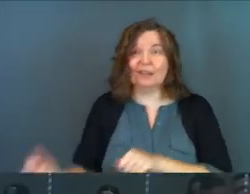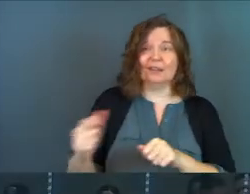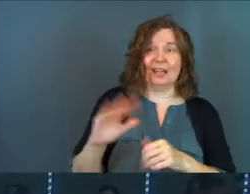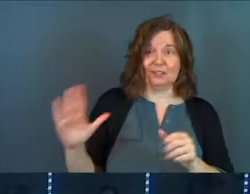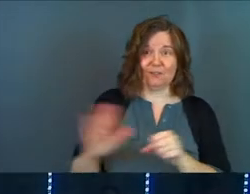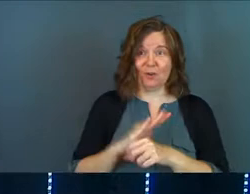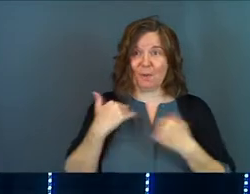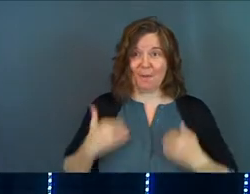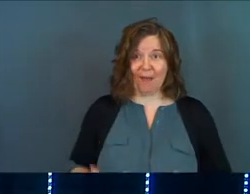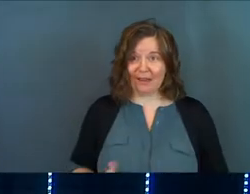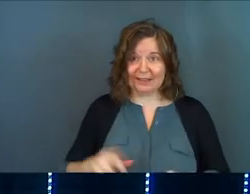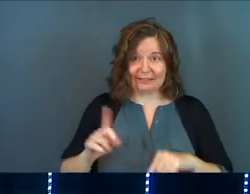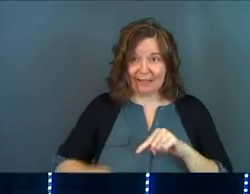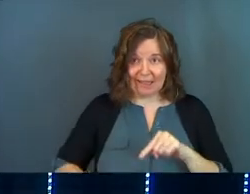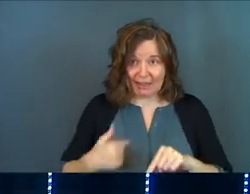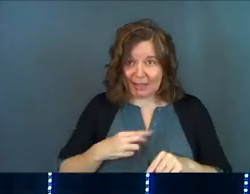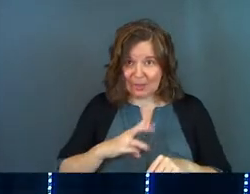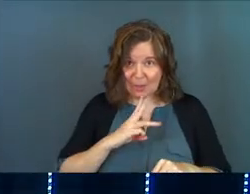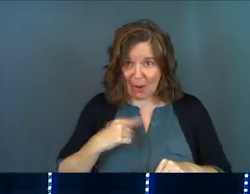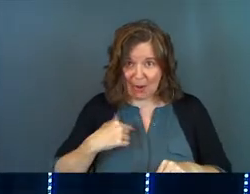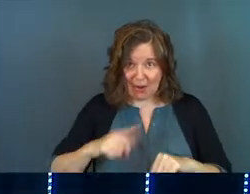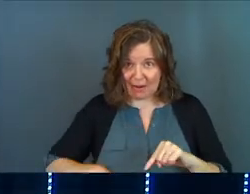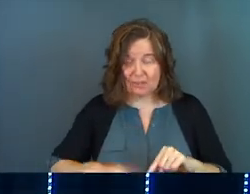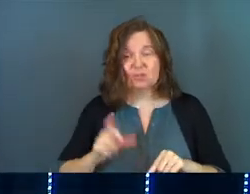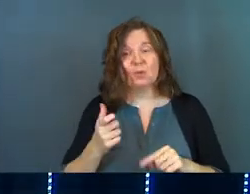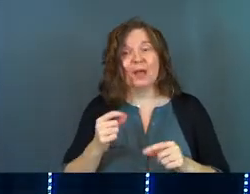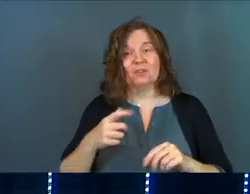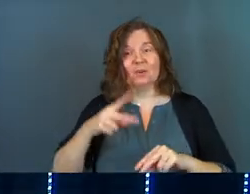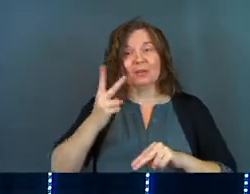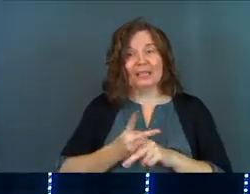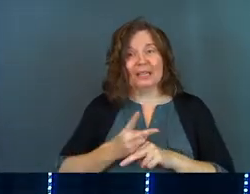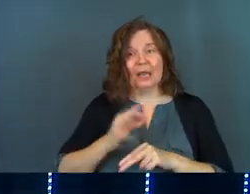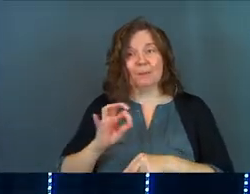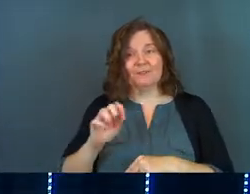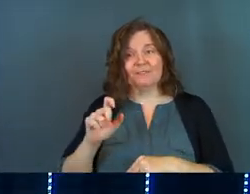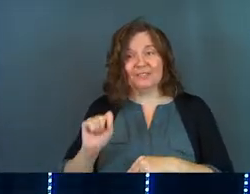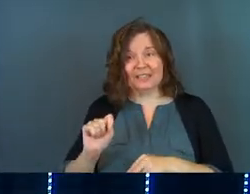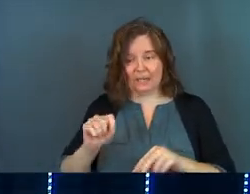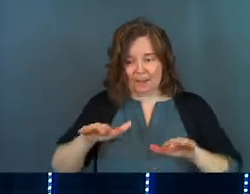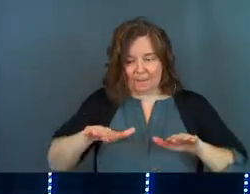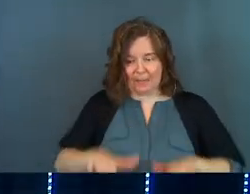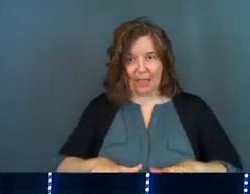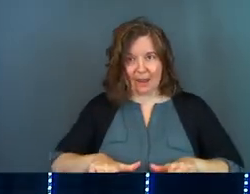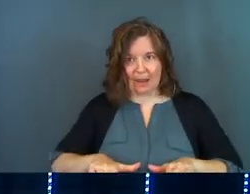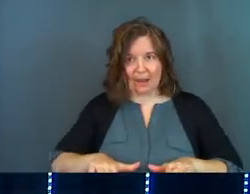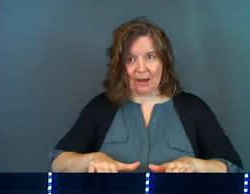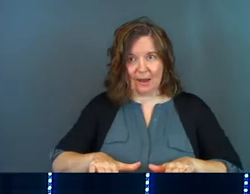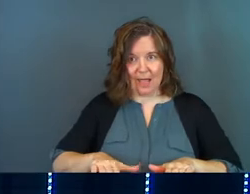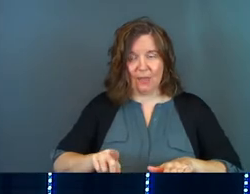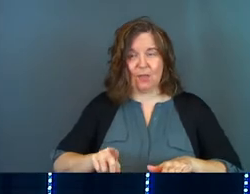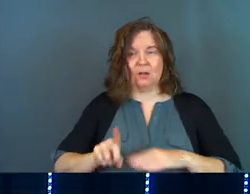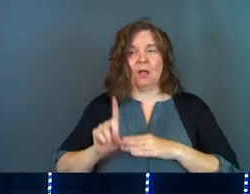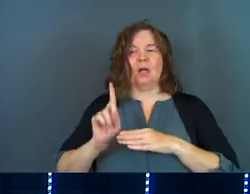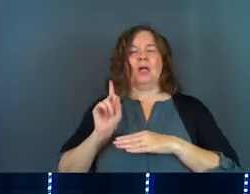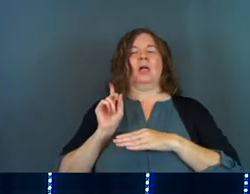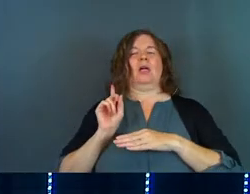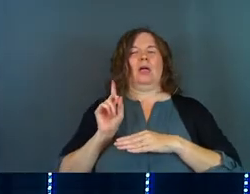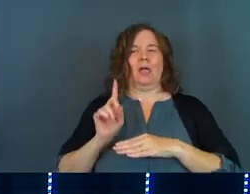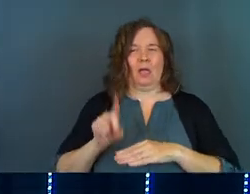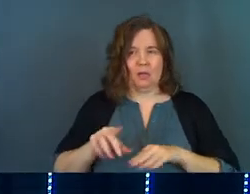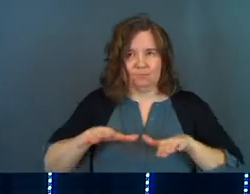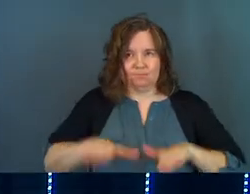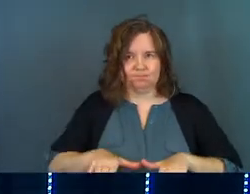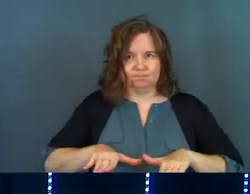you as a whole person here in the water, okay? So you got to keep your feet planted, and then you're just basically leaning back, and I'm putting you